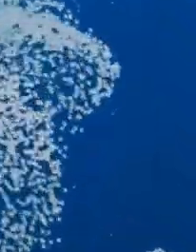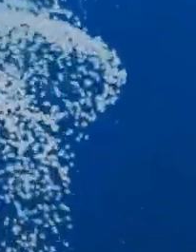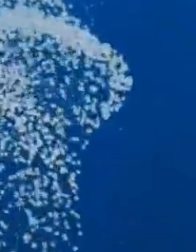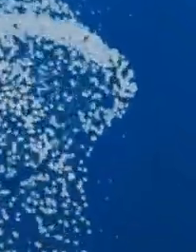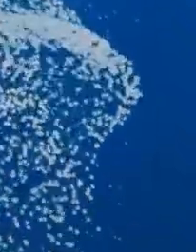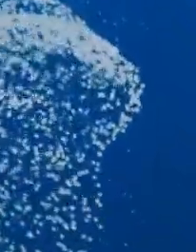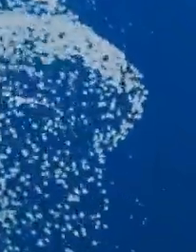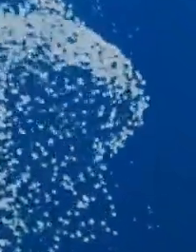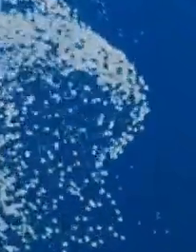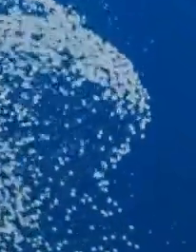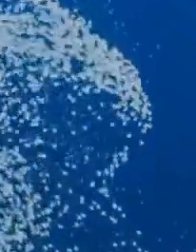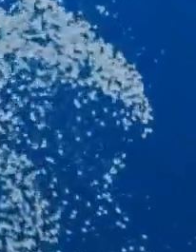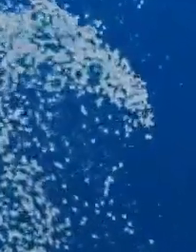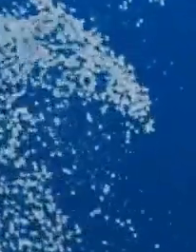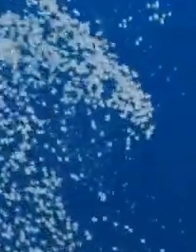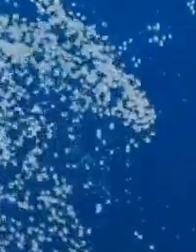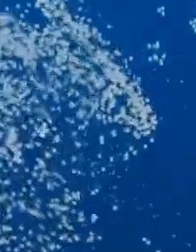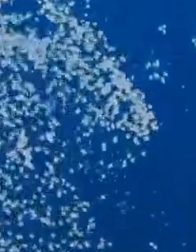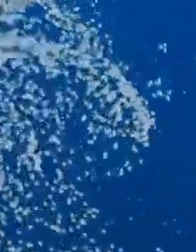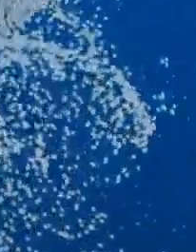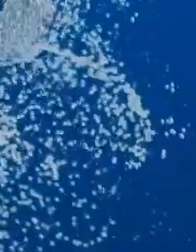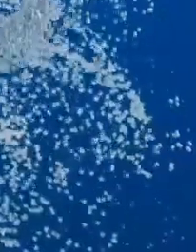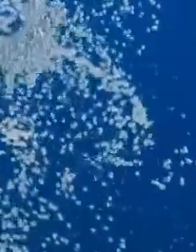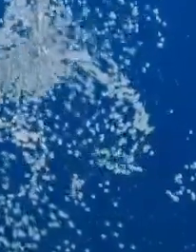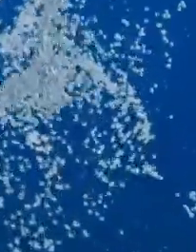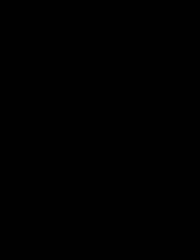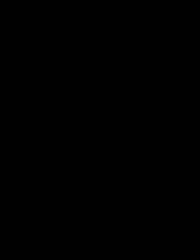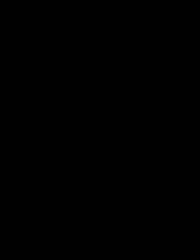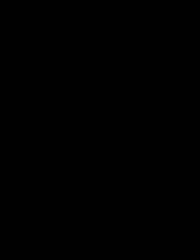of a new age of scientific discovery.